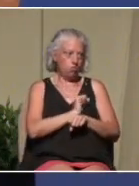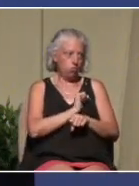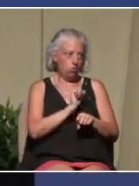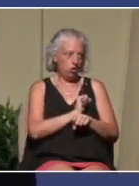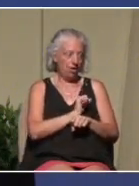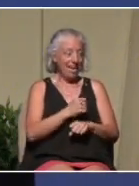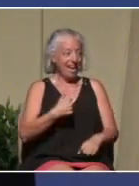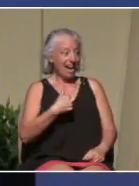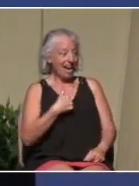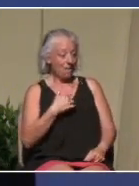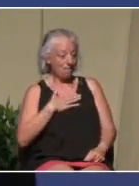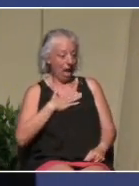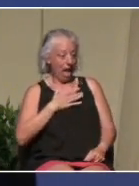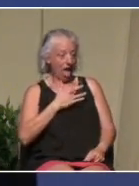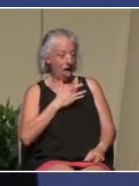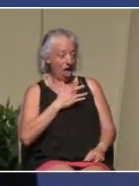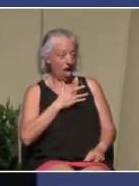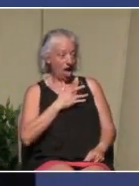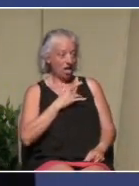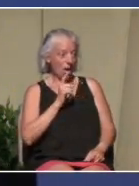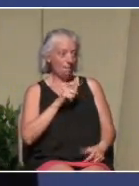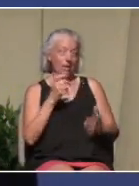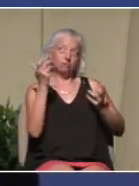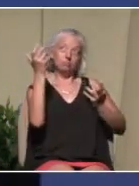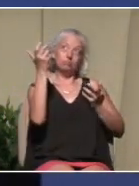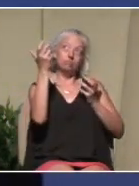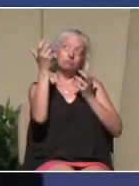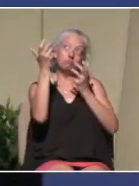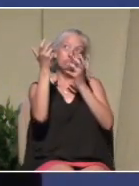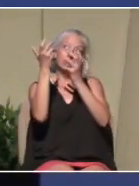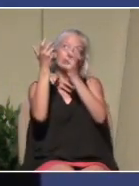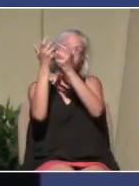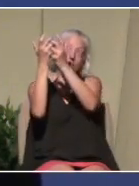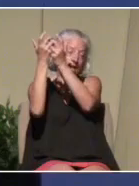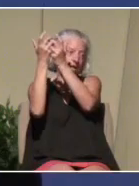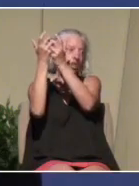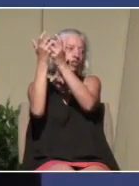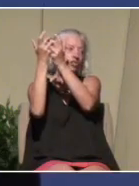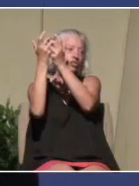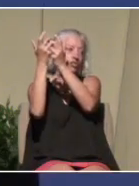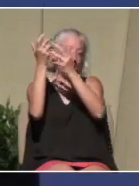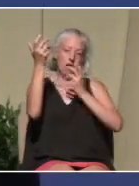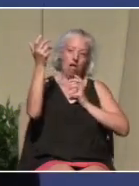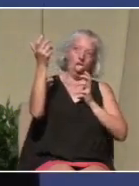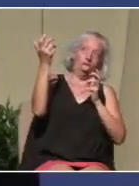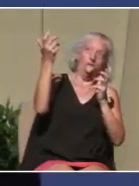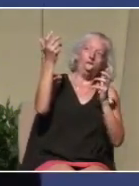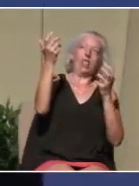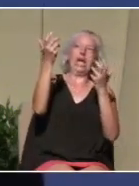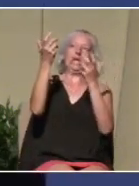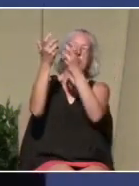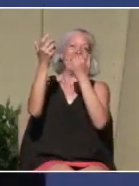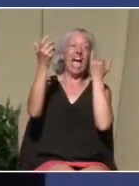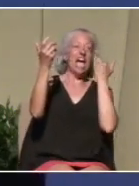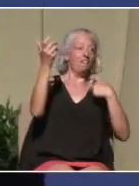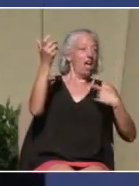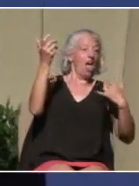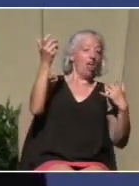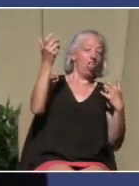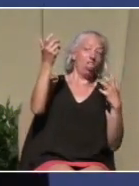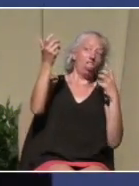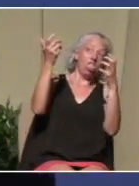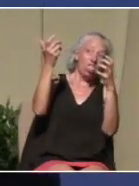I have to get my heart aligned to God's heart, and if I don't get there, I really don't have a message for